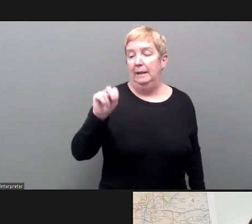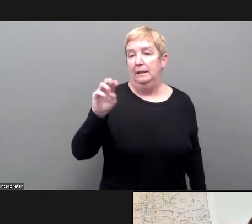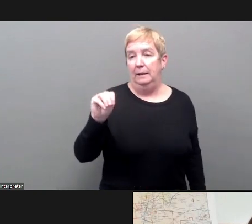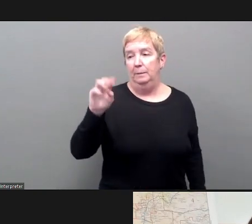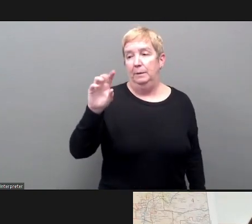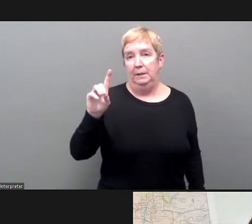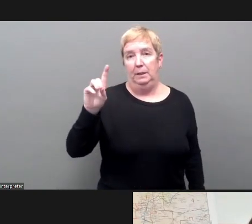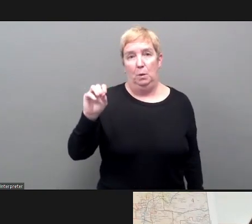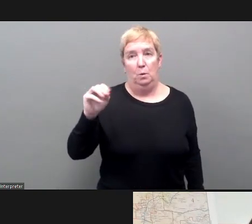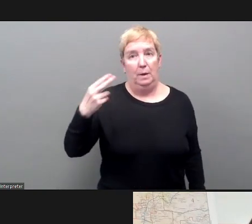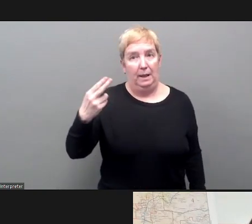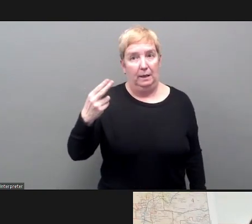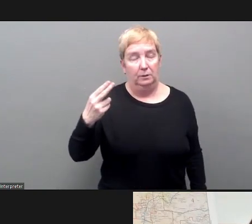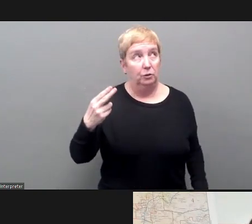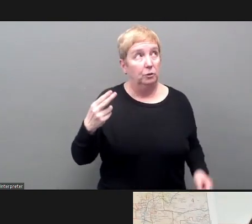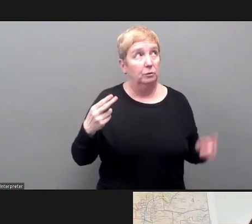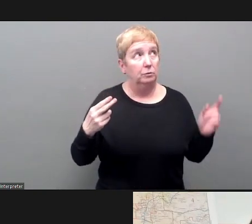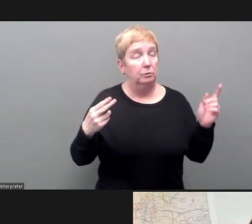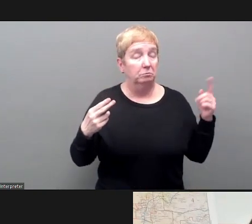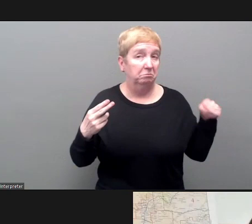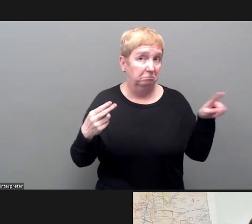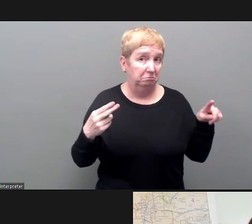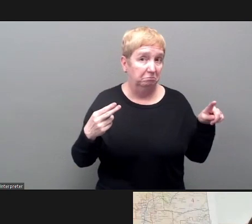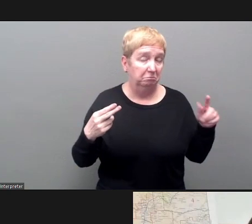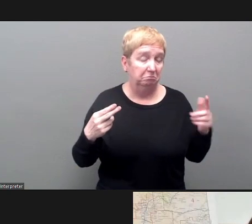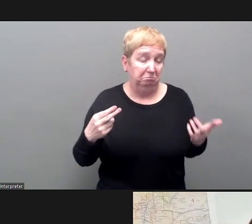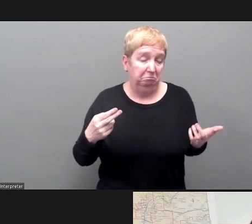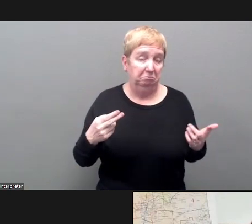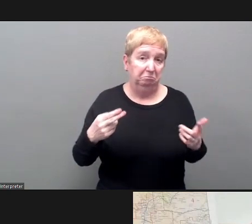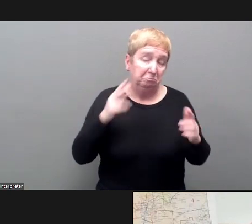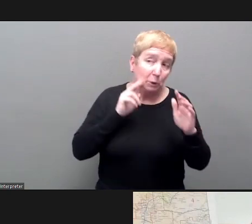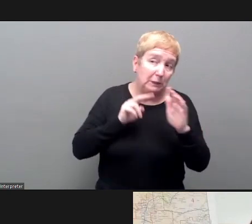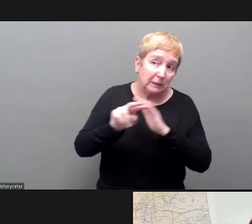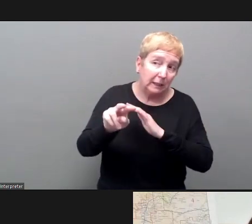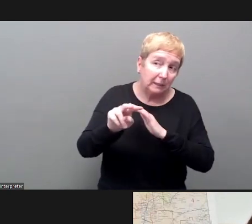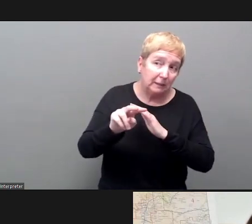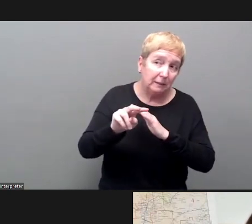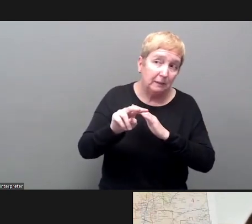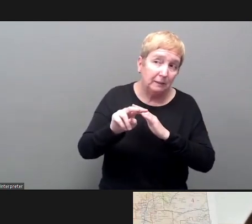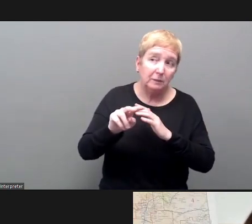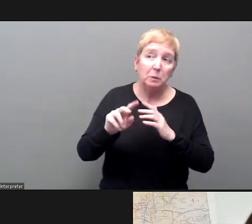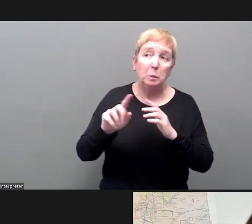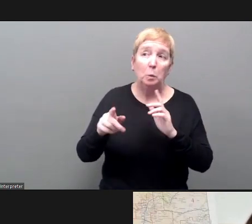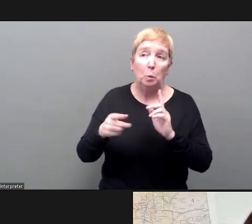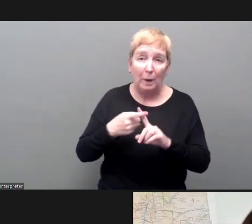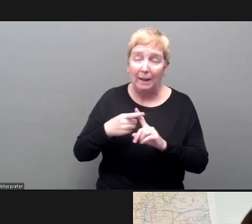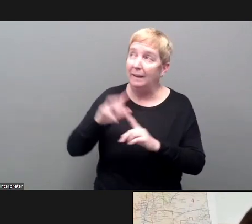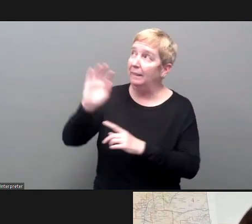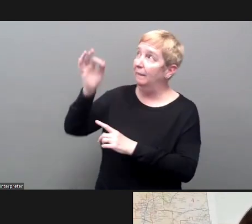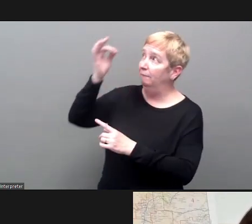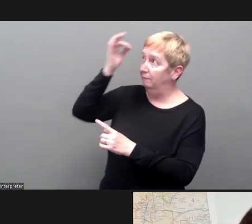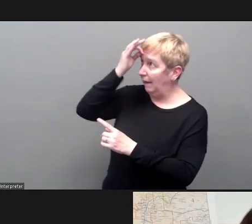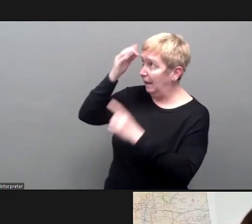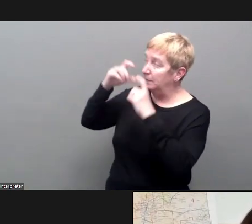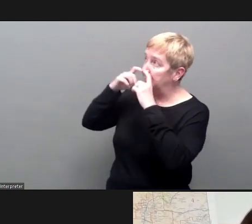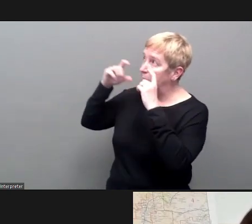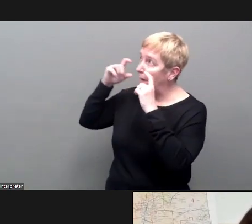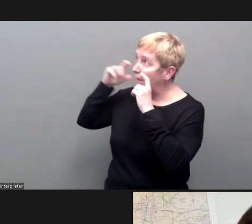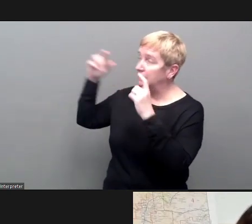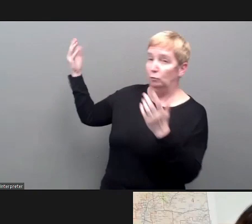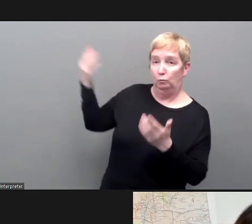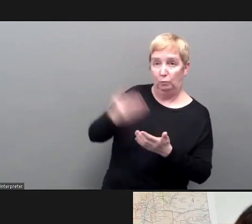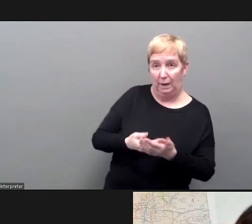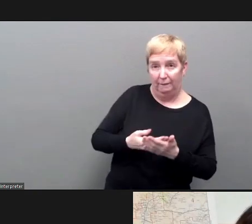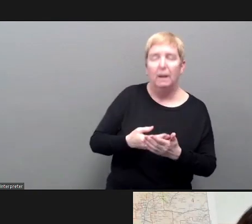idea when we can expect the mask from the feds. I've seen other states